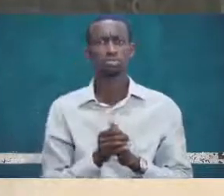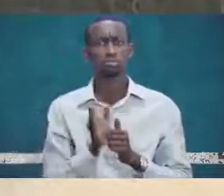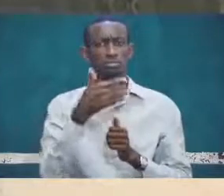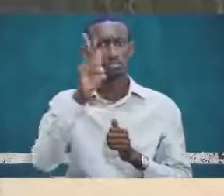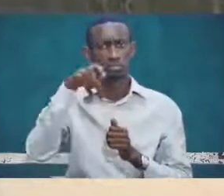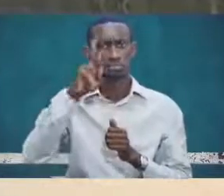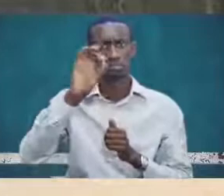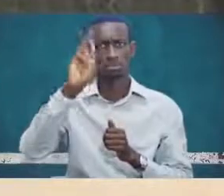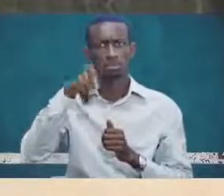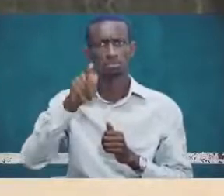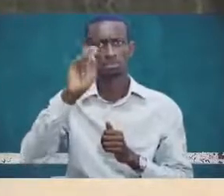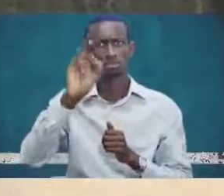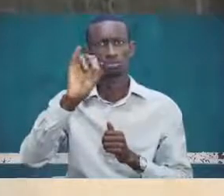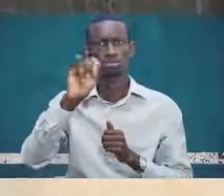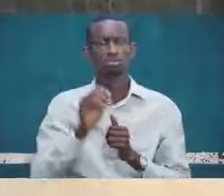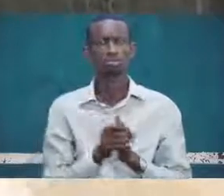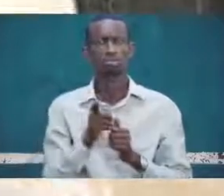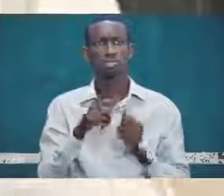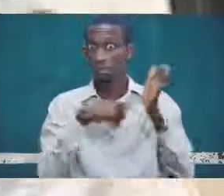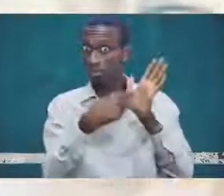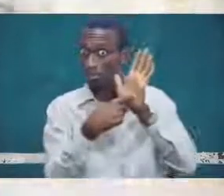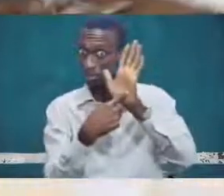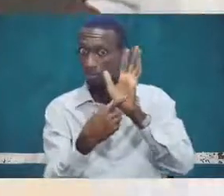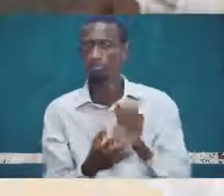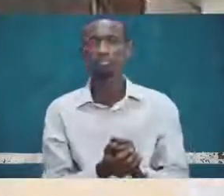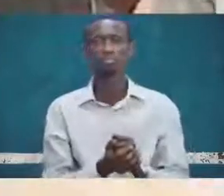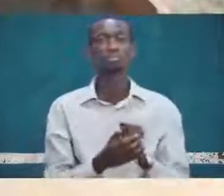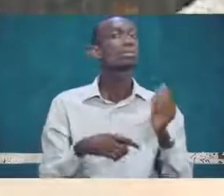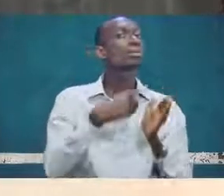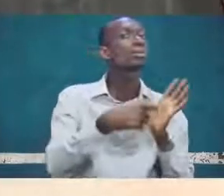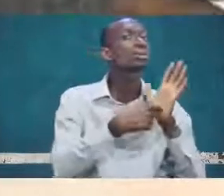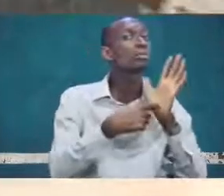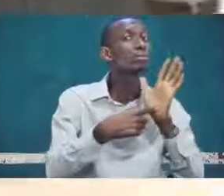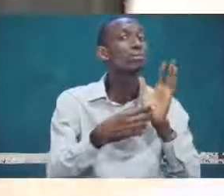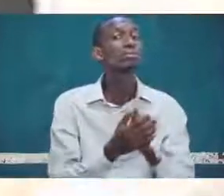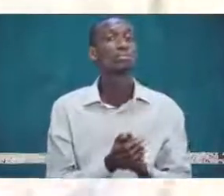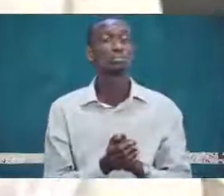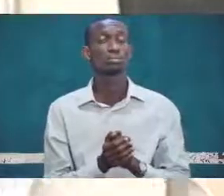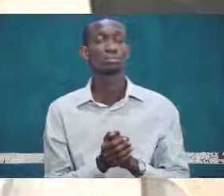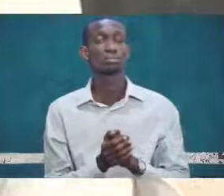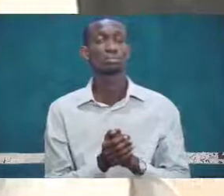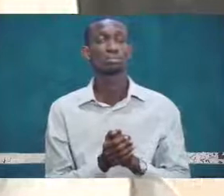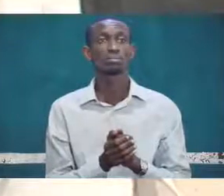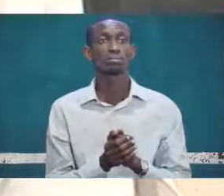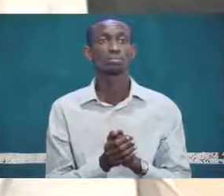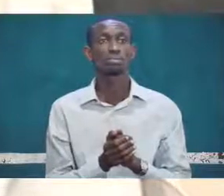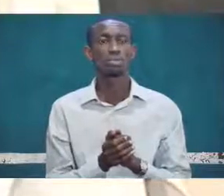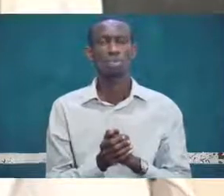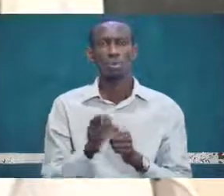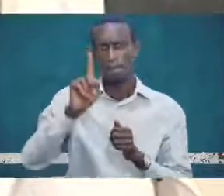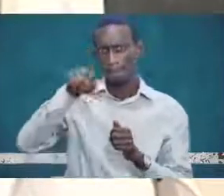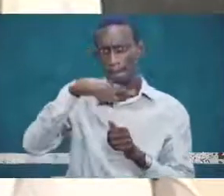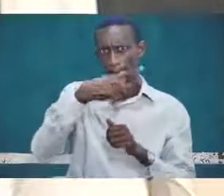for proportion, we actually symbolize proportionality with this symbol.